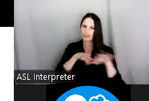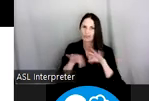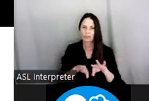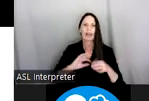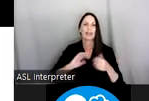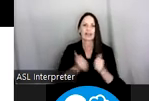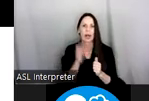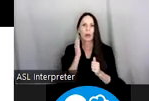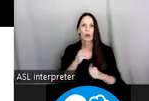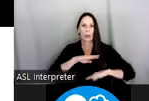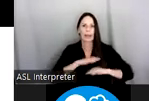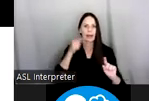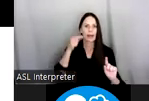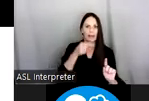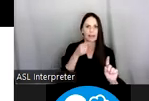how we're going to meet this goal.